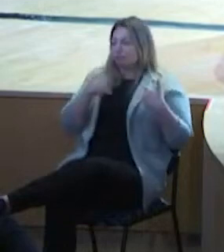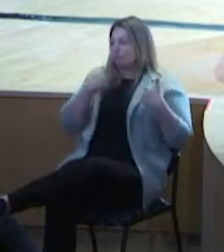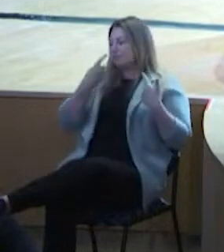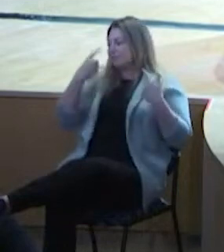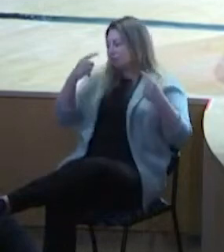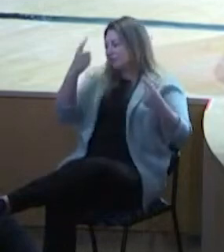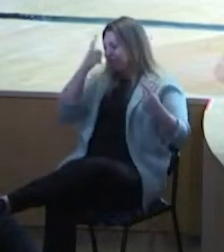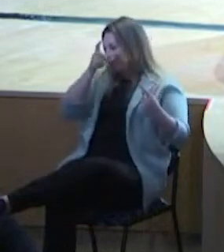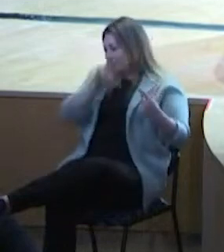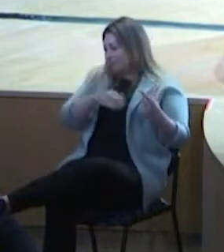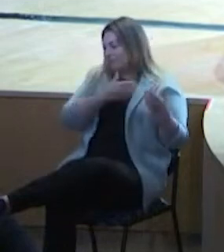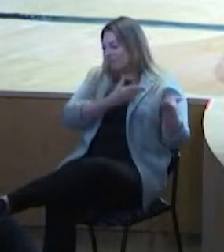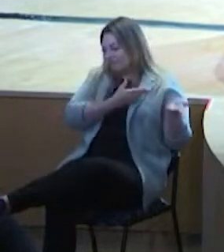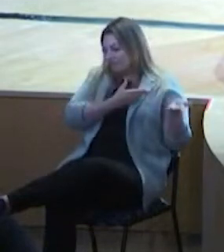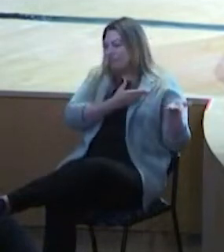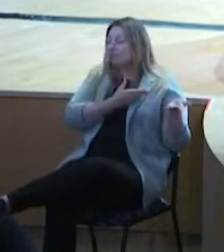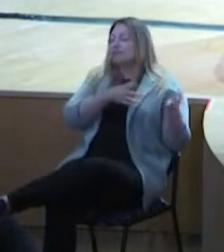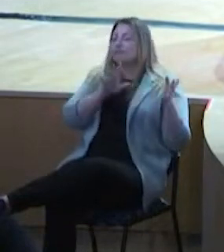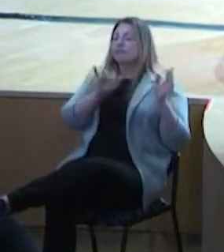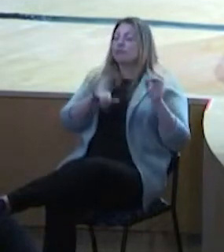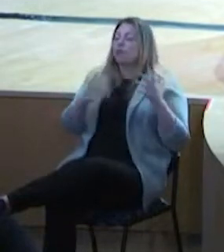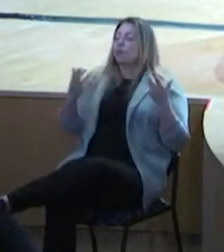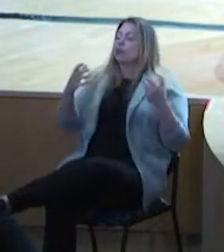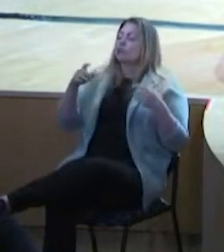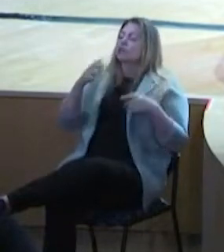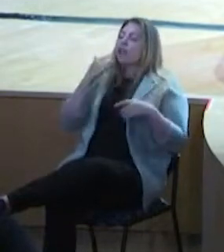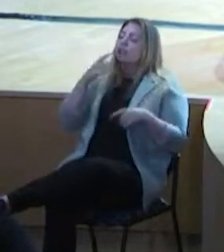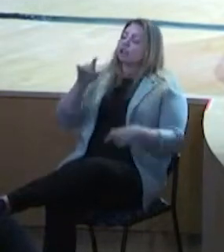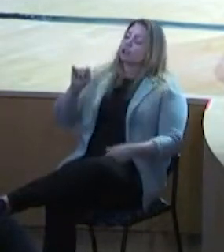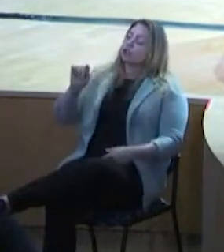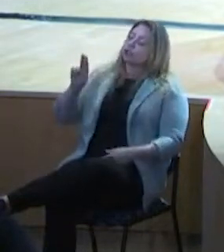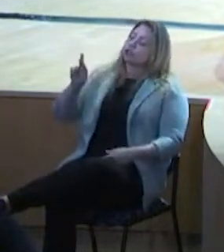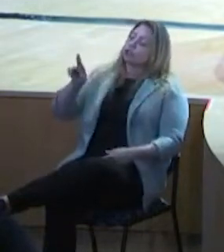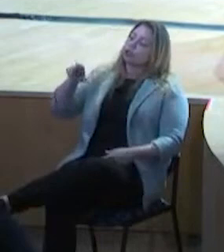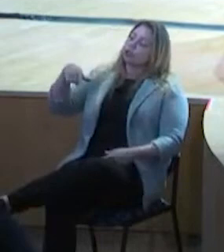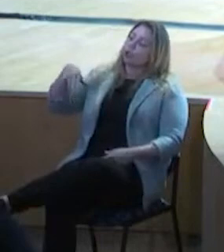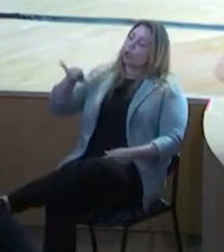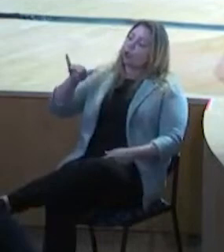for making turquoise jewelry, pottery,